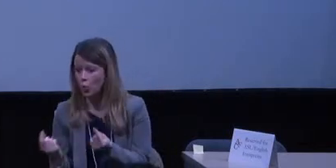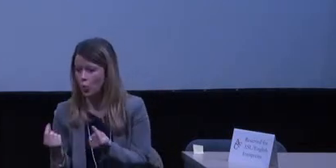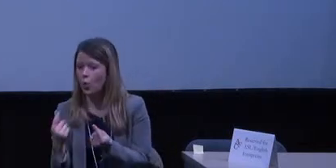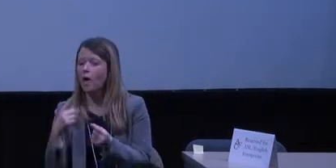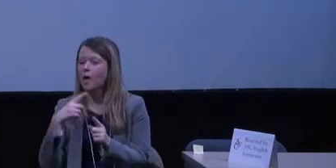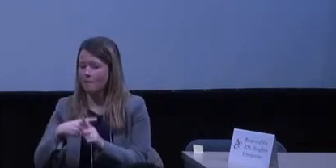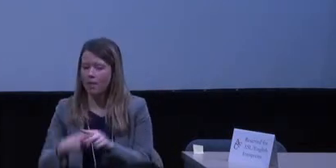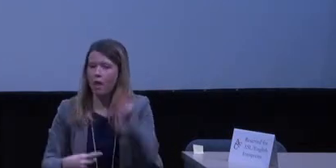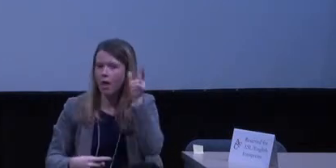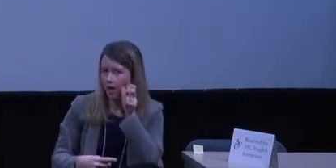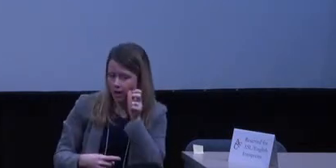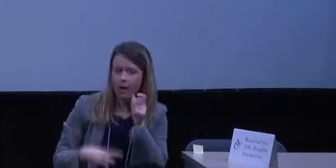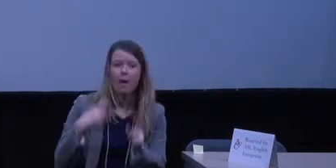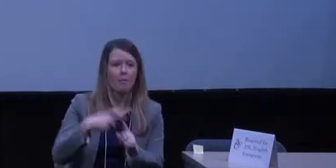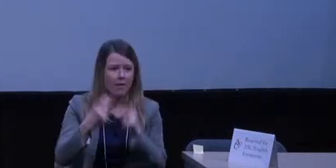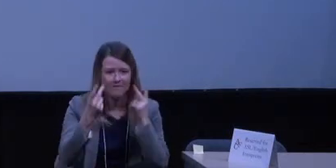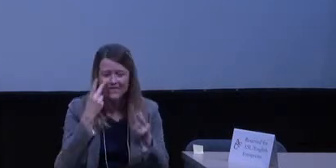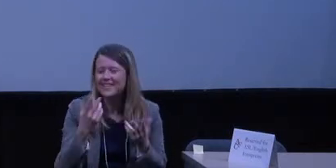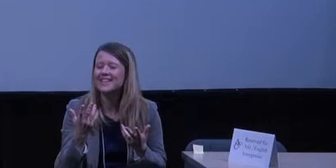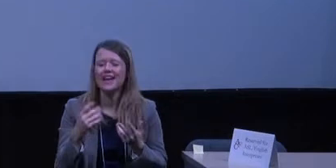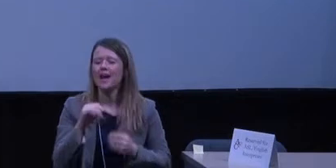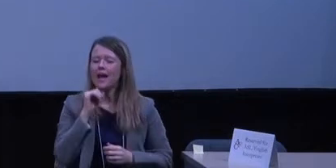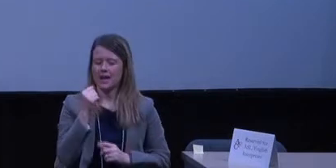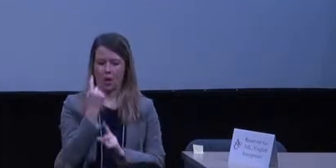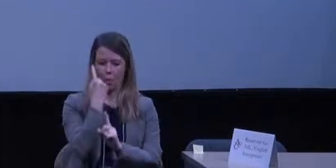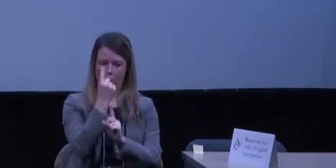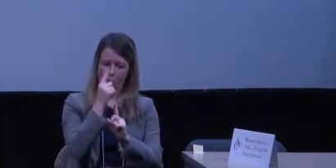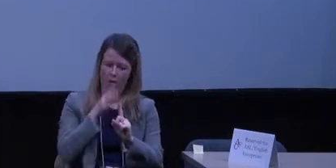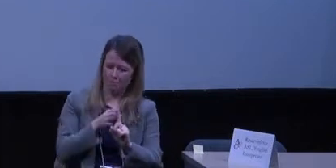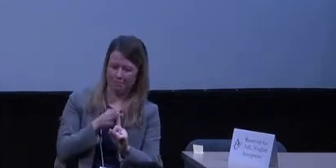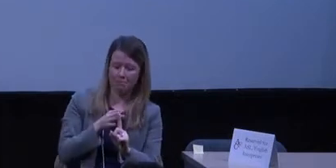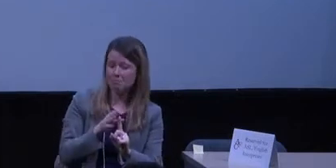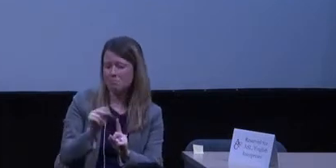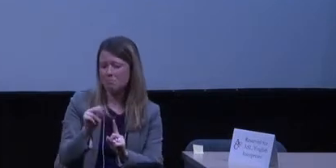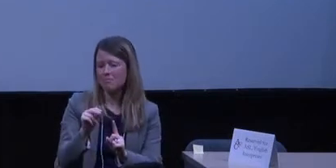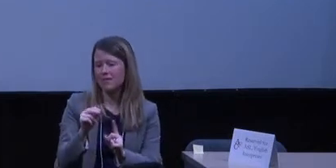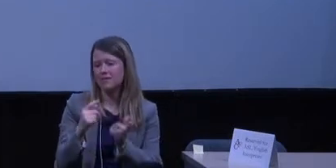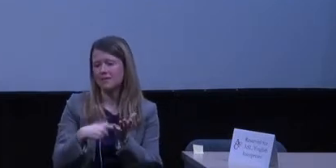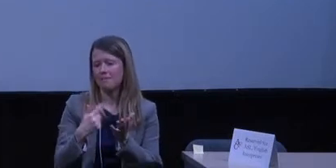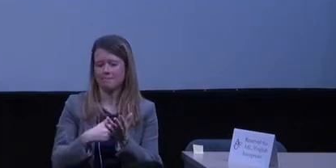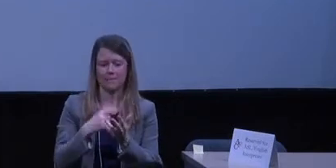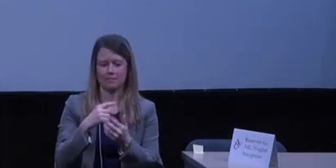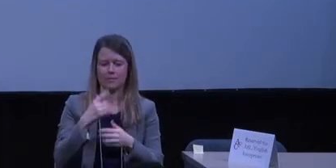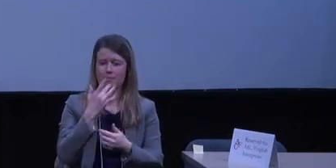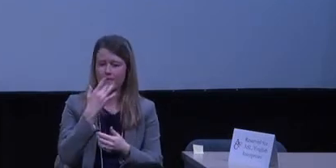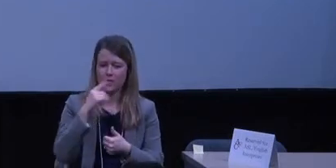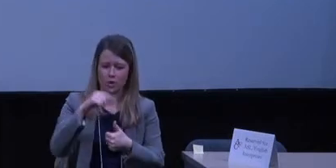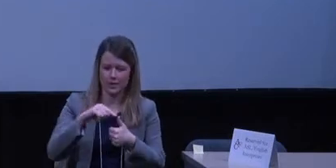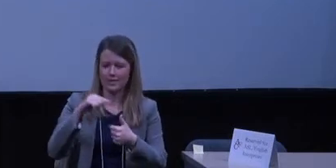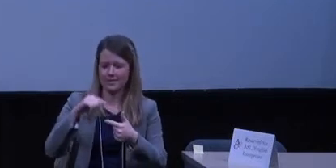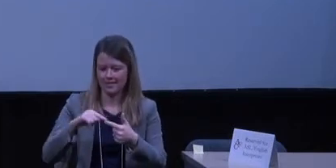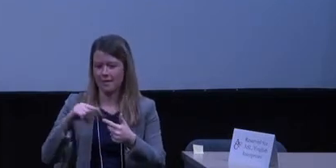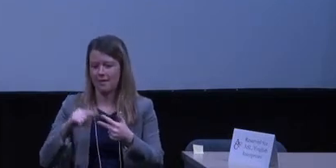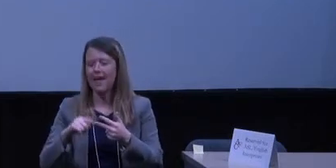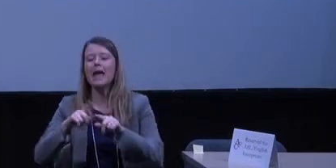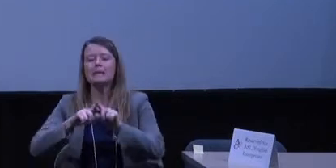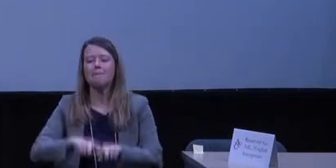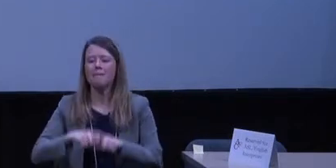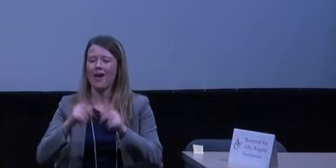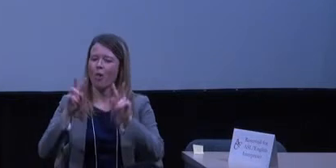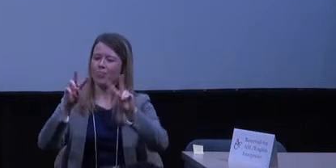necessarily just stick to one preference. Sometimes we use different preferences based on the topic that's being